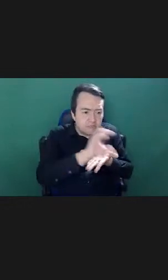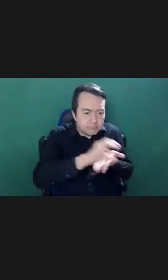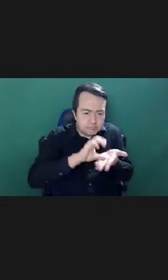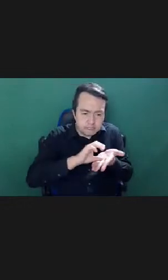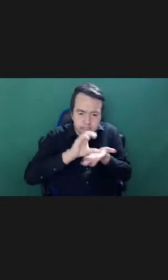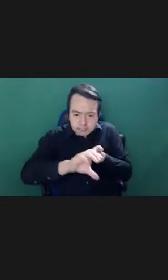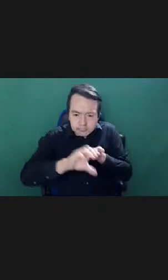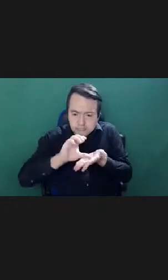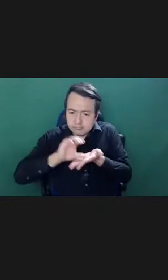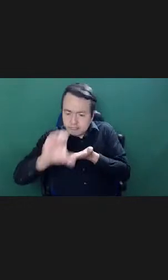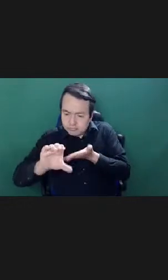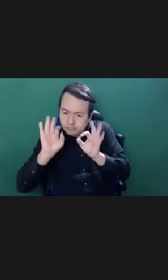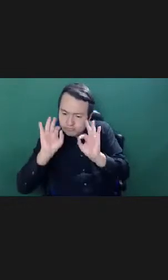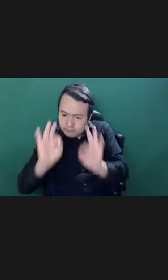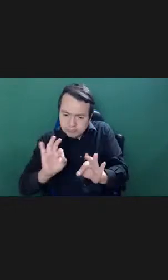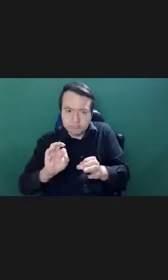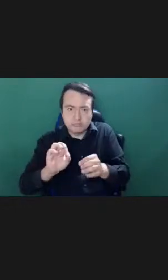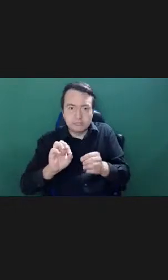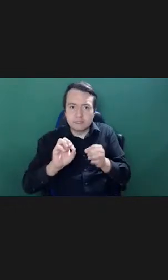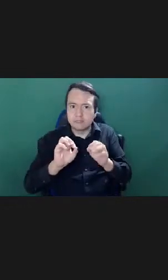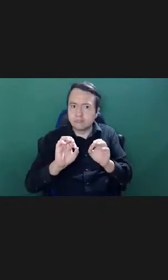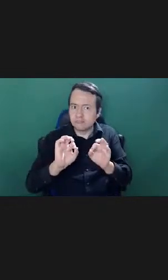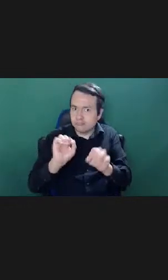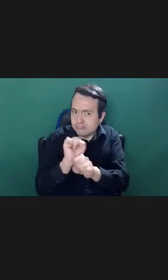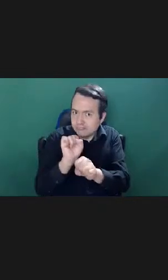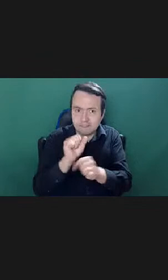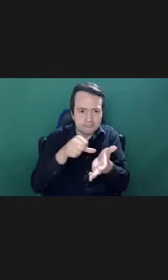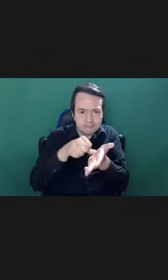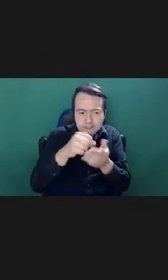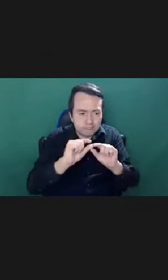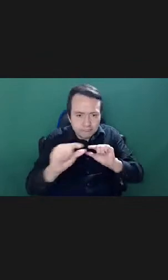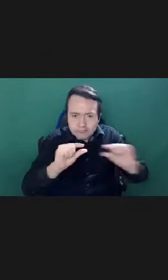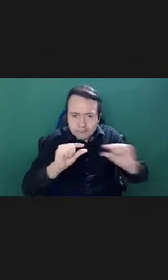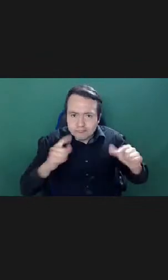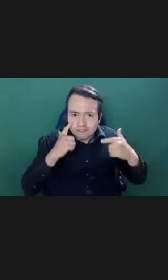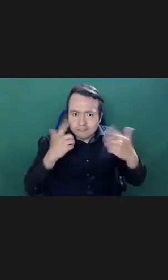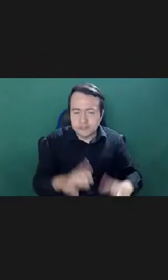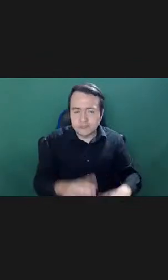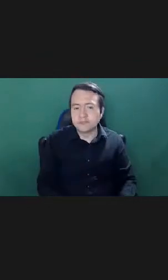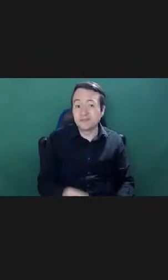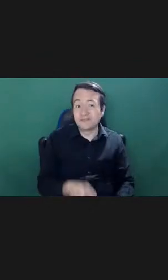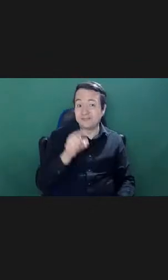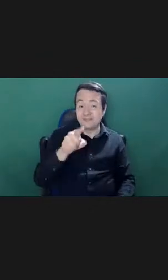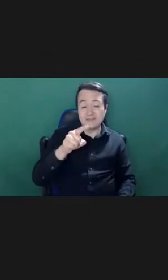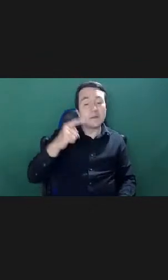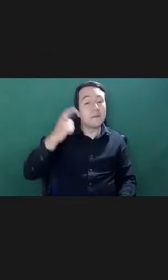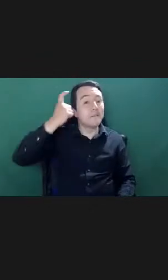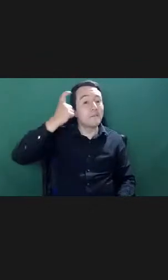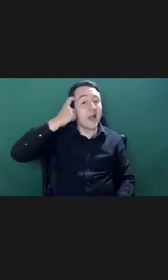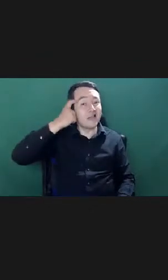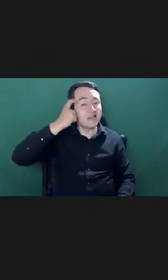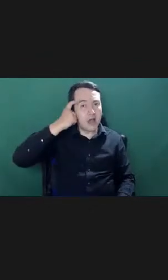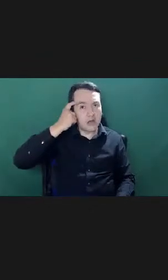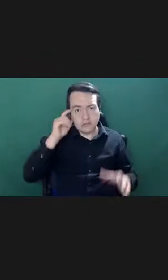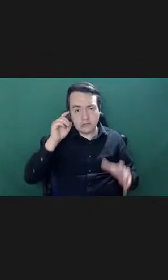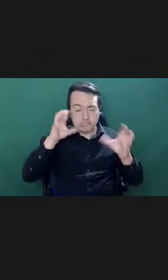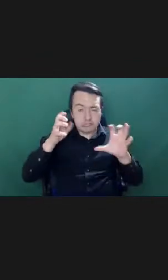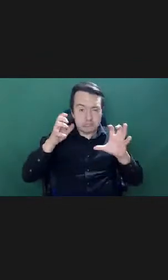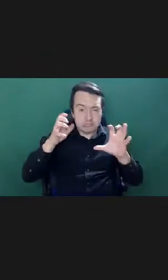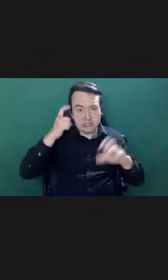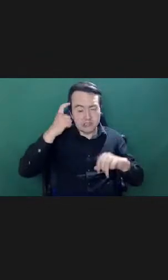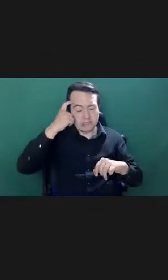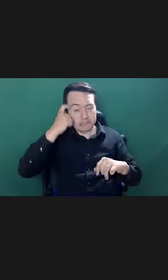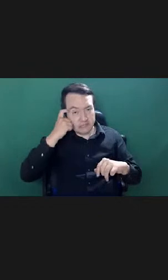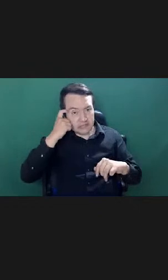previous one in that we ignore all the rest of the burden. The chronic non-communicables are not here, infections are not